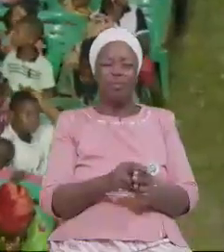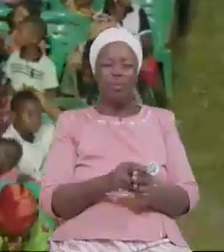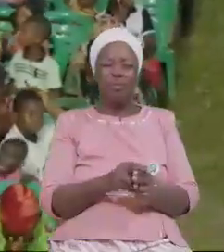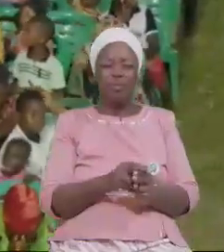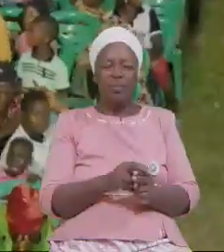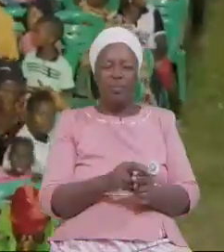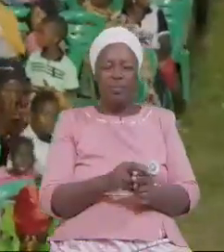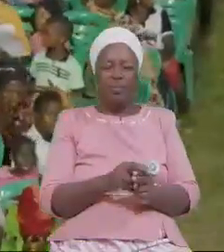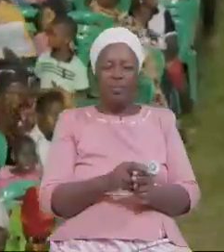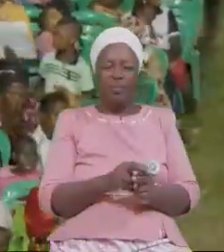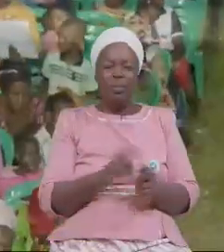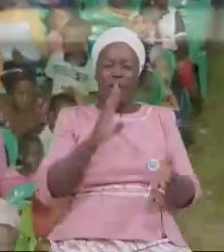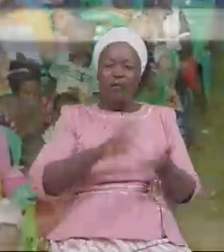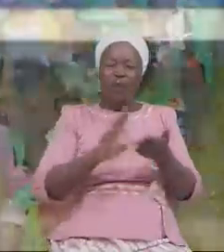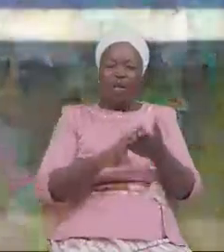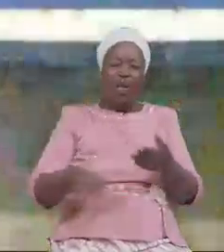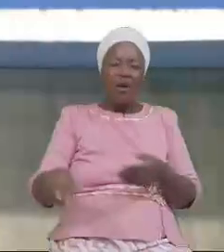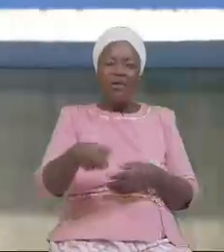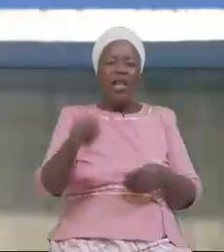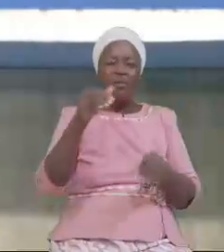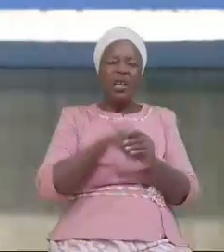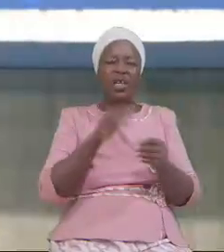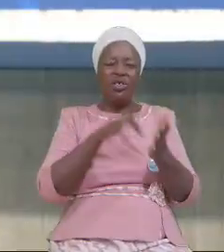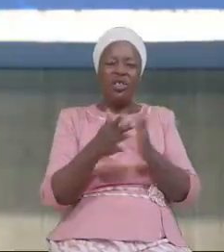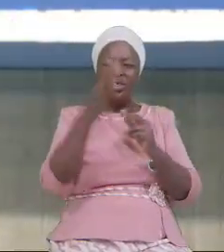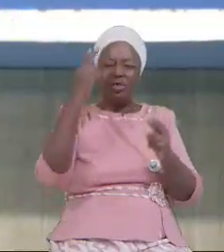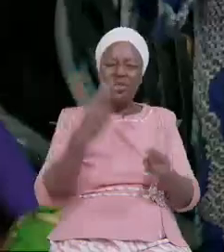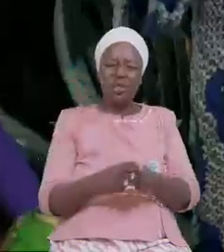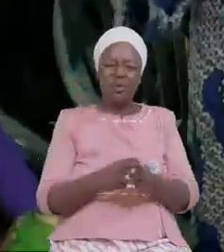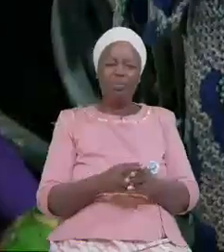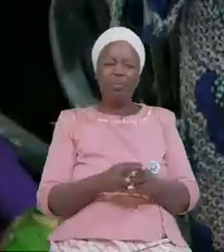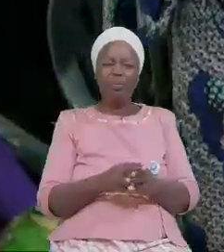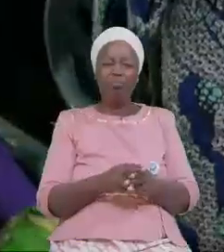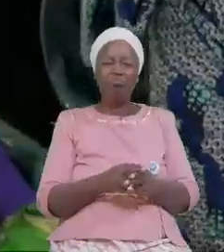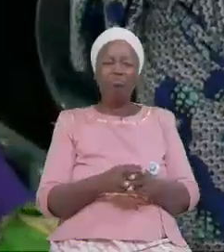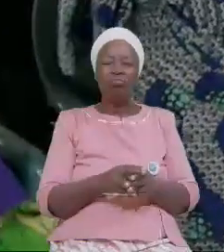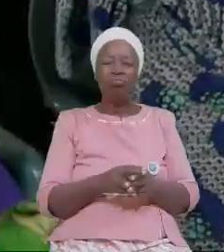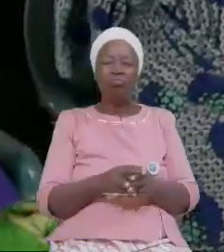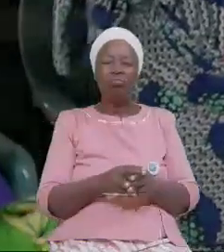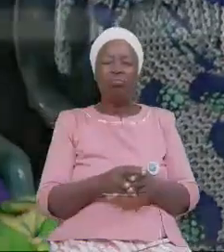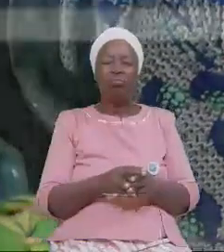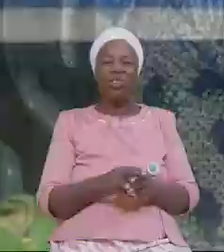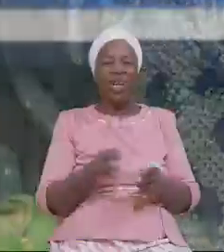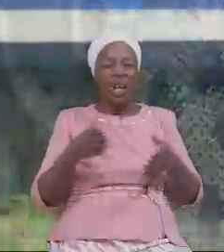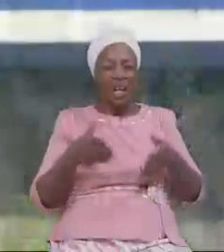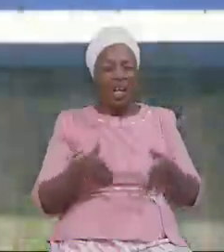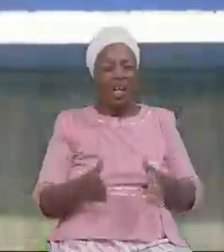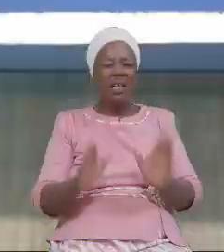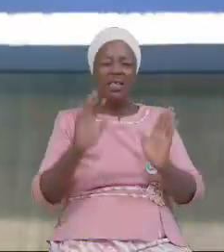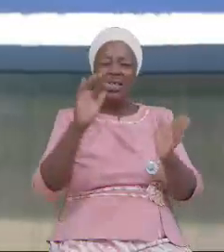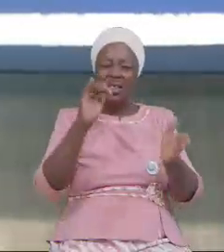Forgive them in Jesus' name. let that